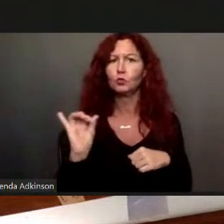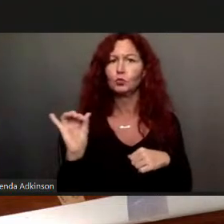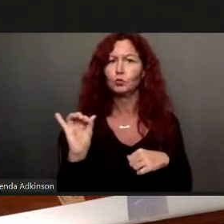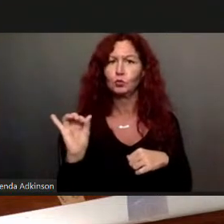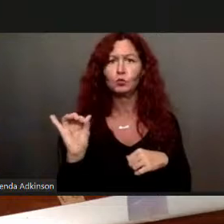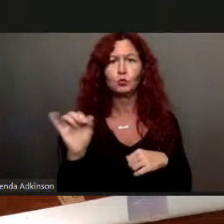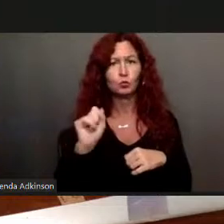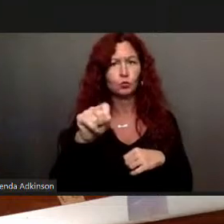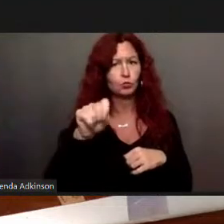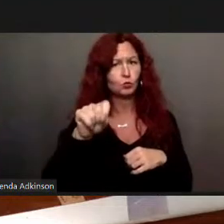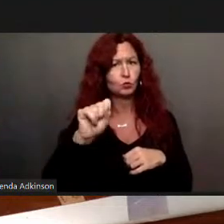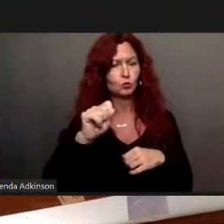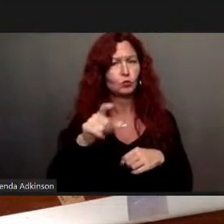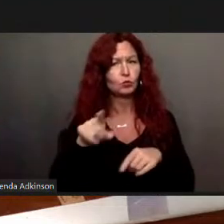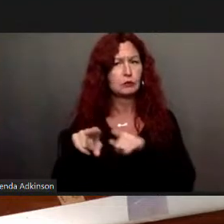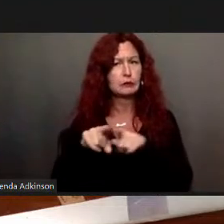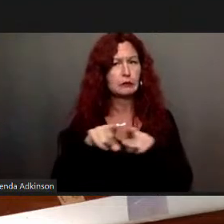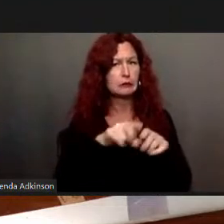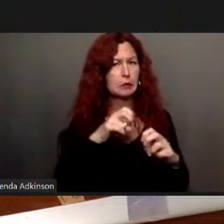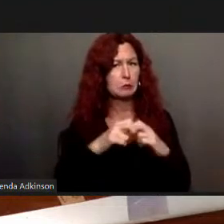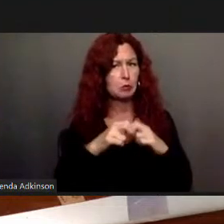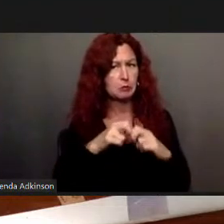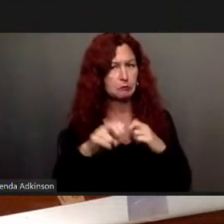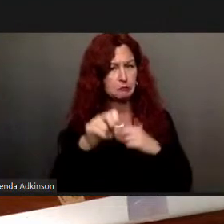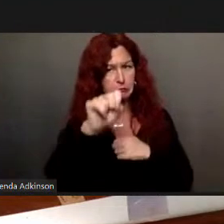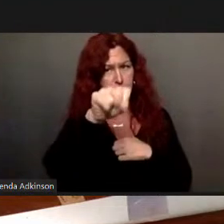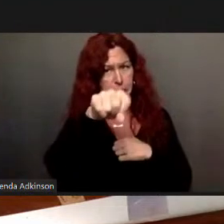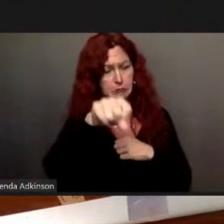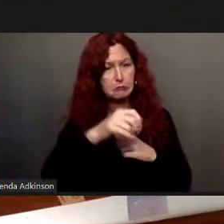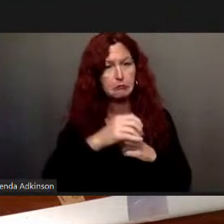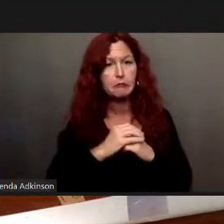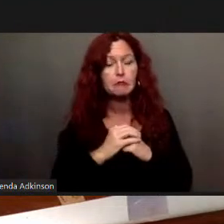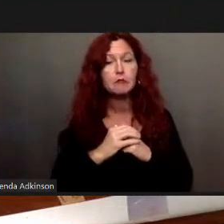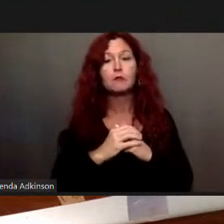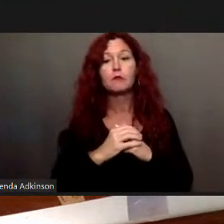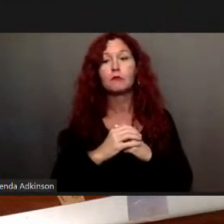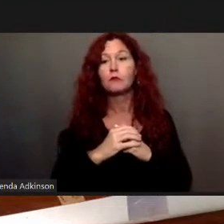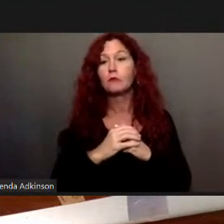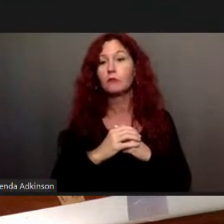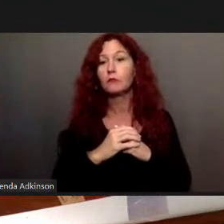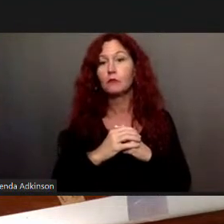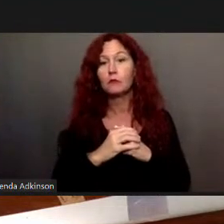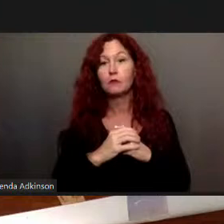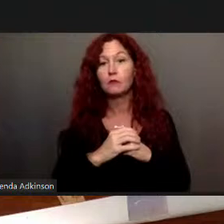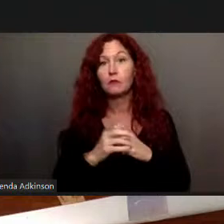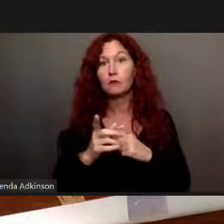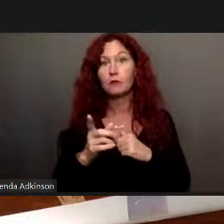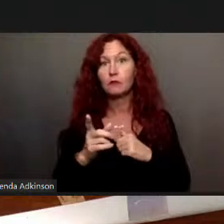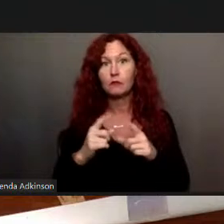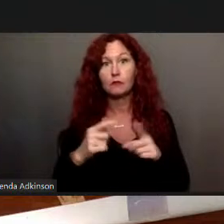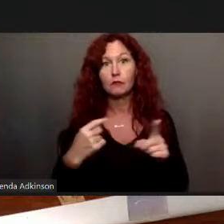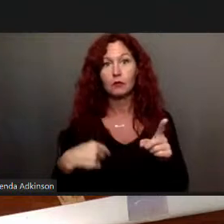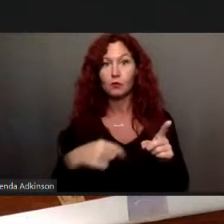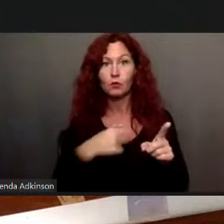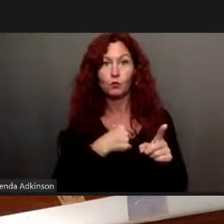had a similar situation, but we have done enforcement to that locations at this